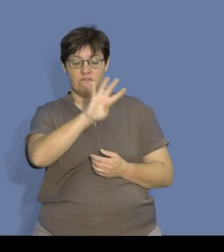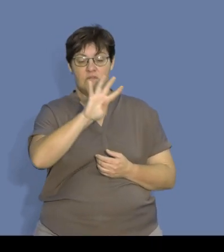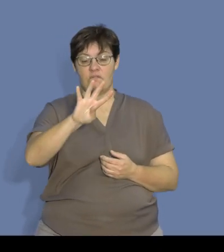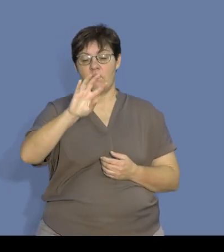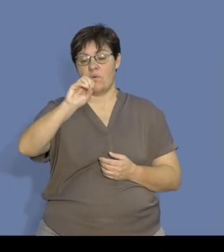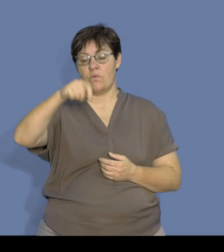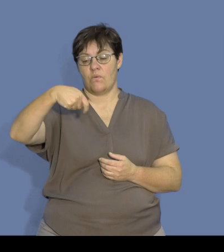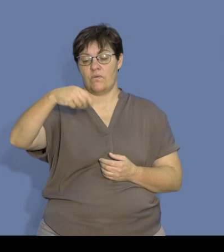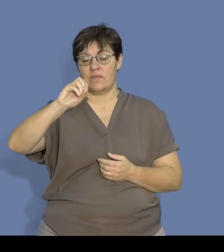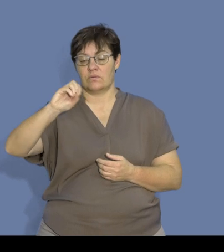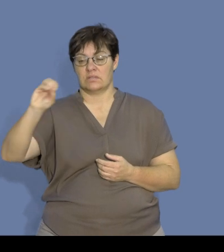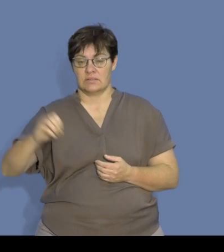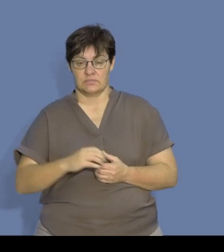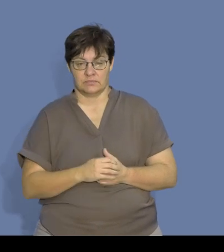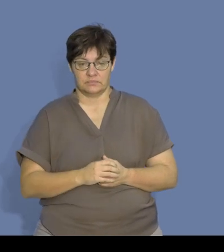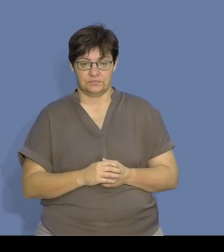440,000. So